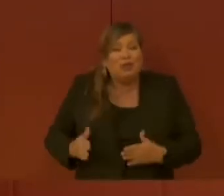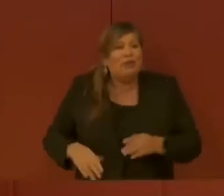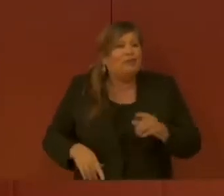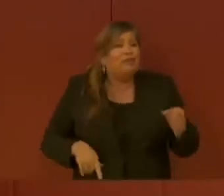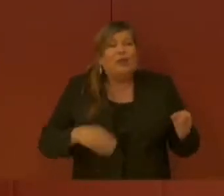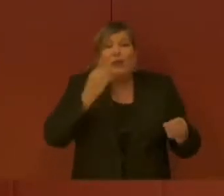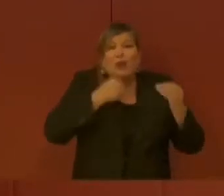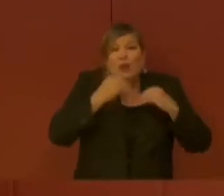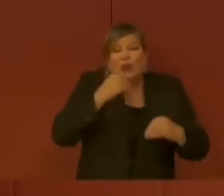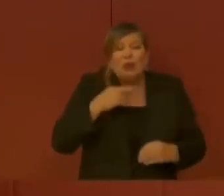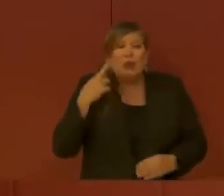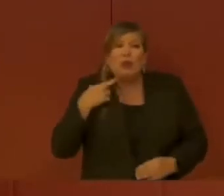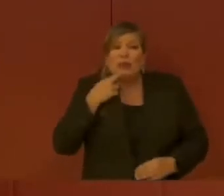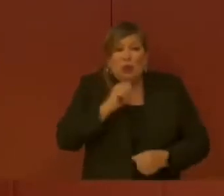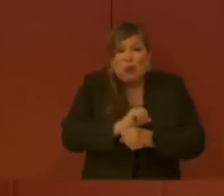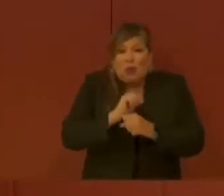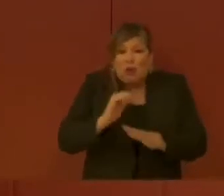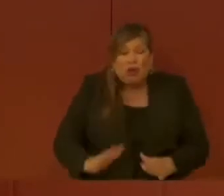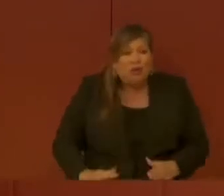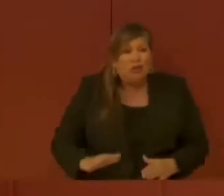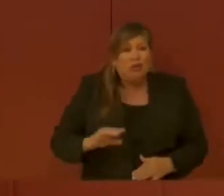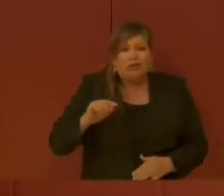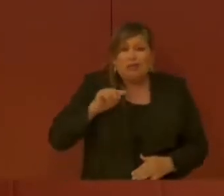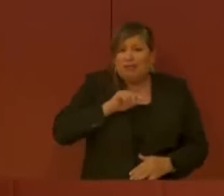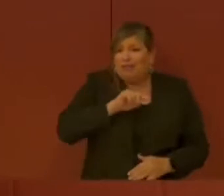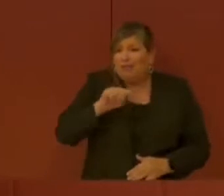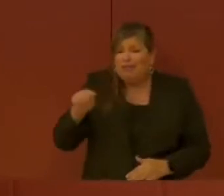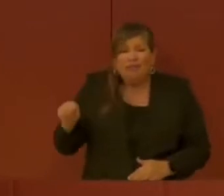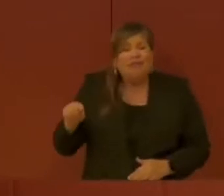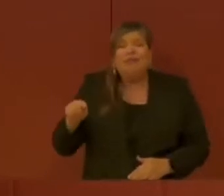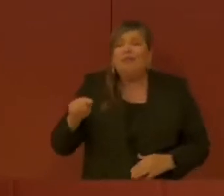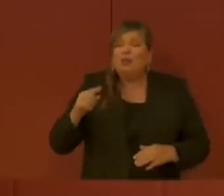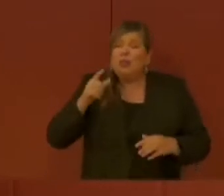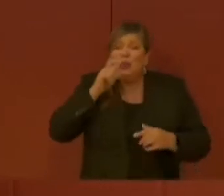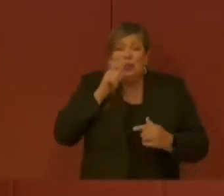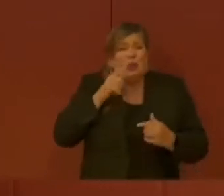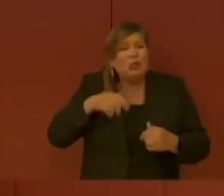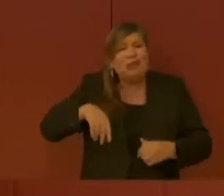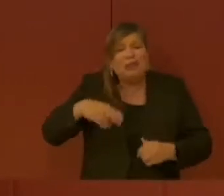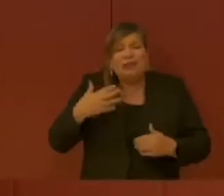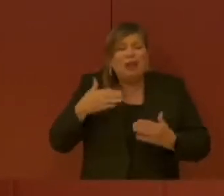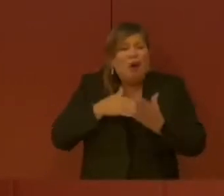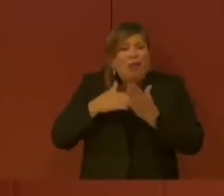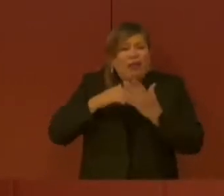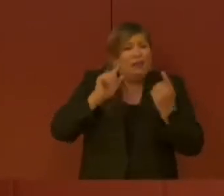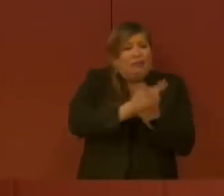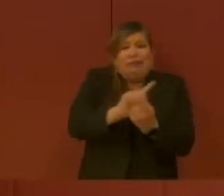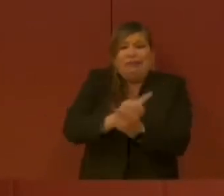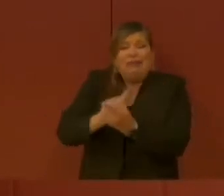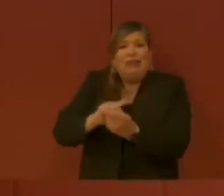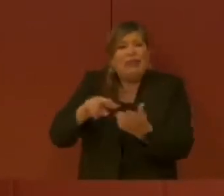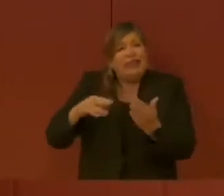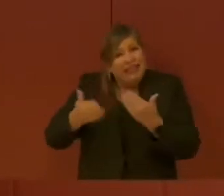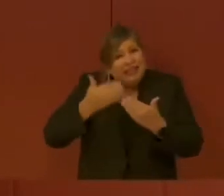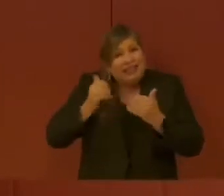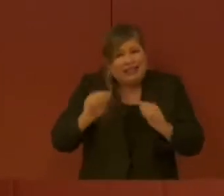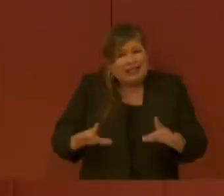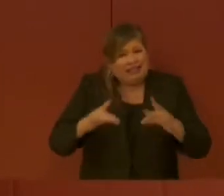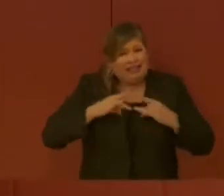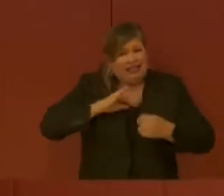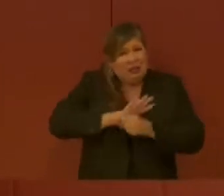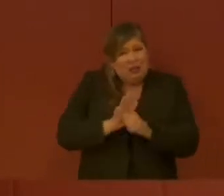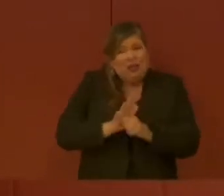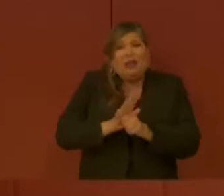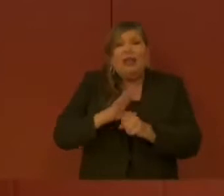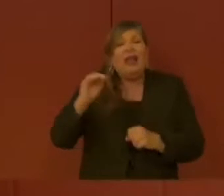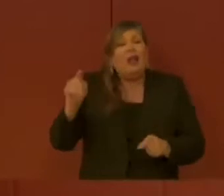workers, those who are both highly vulnerable to contacting this virus, high risk, and serious